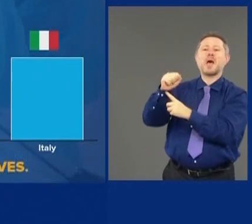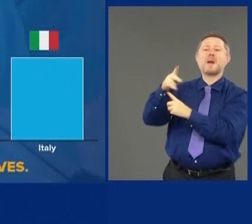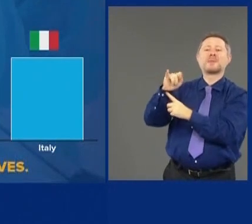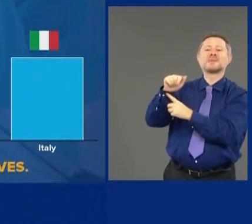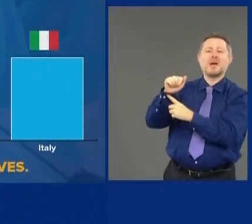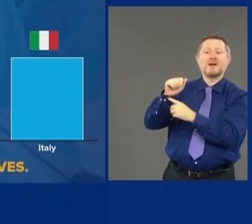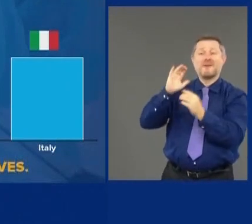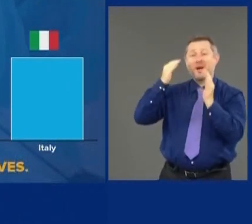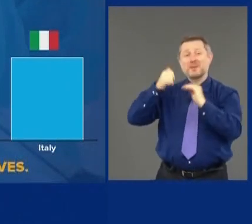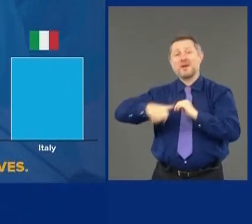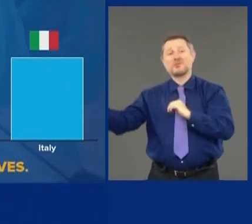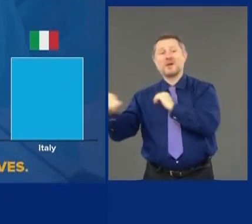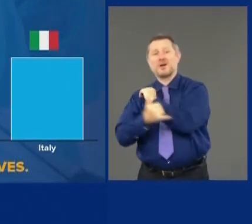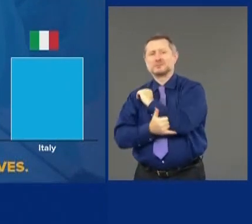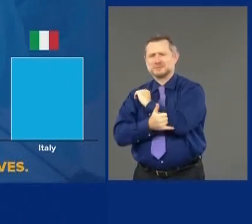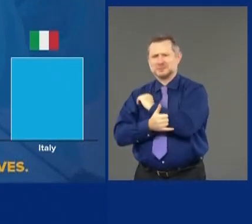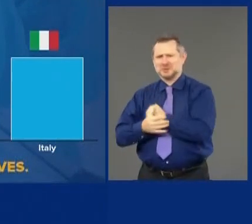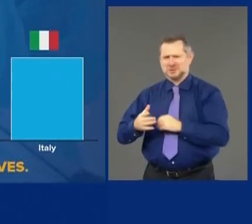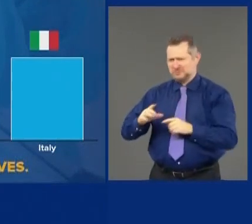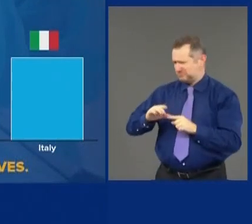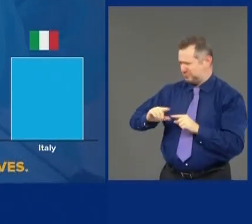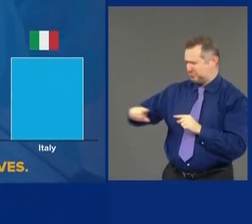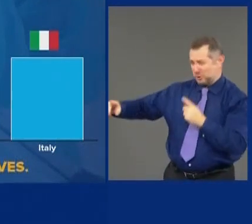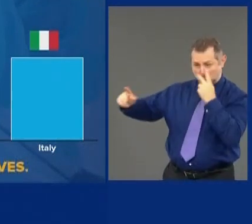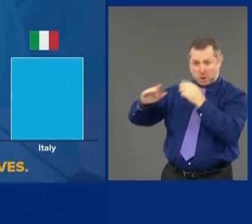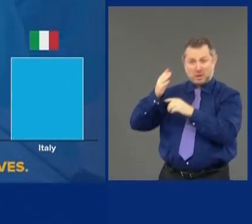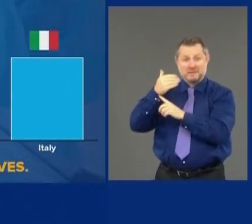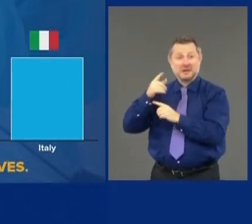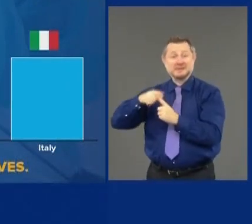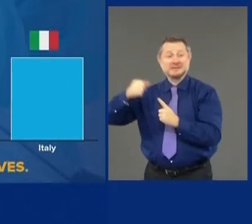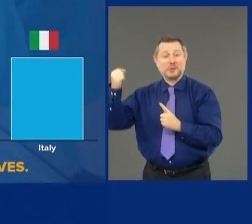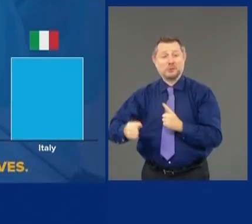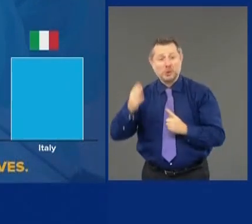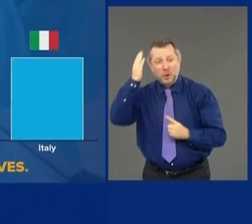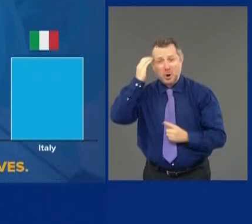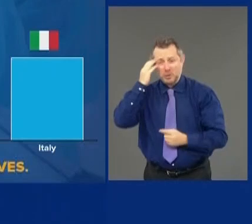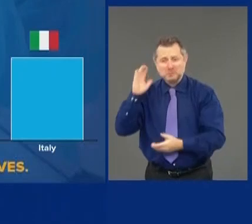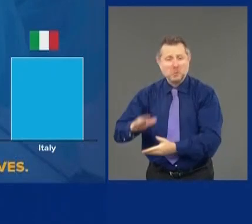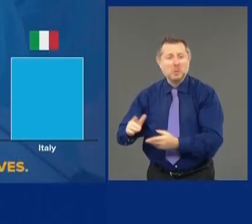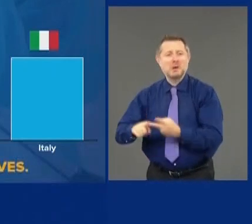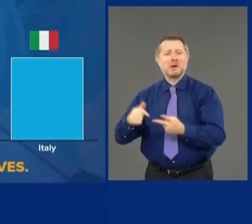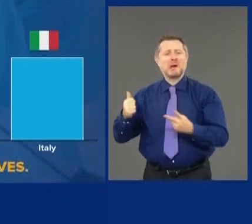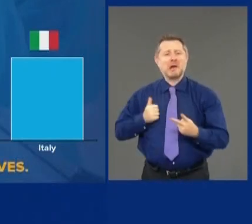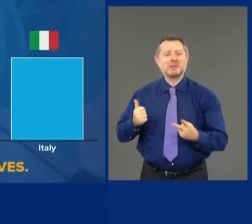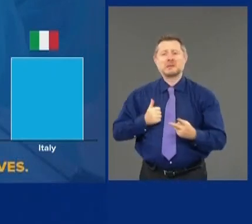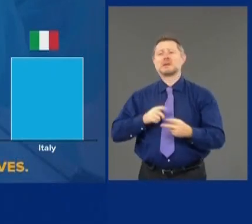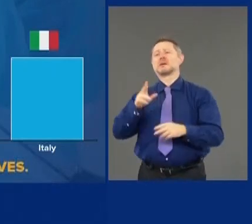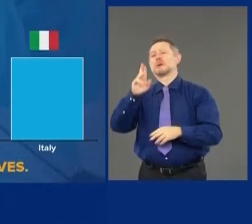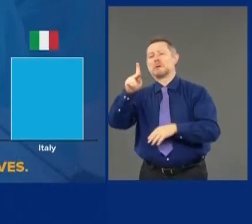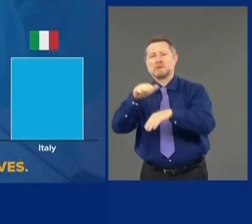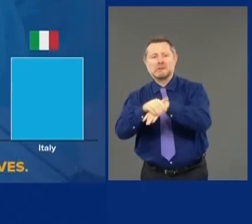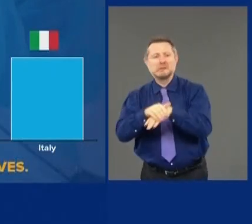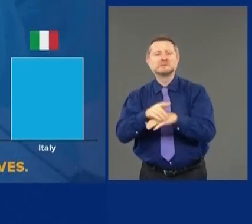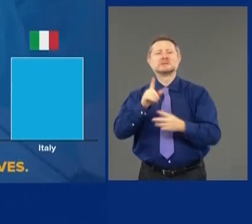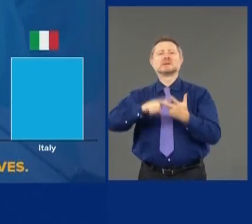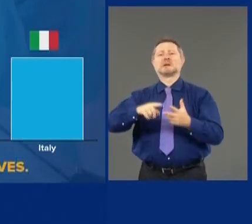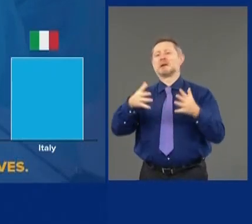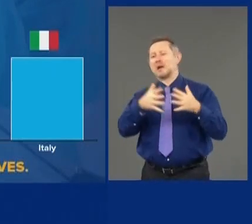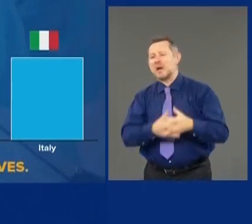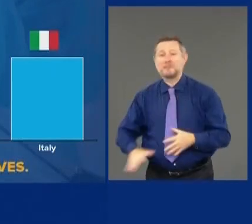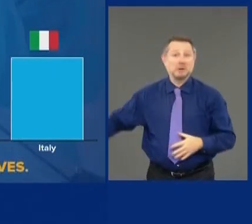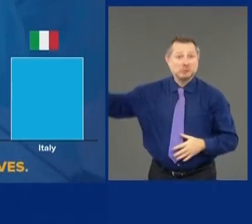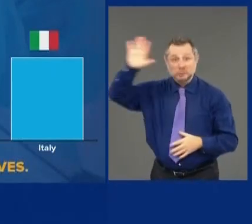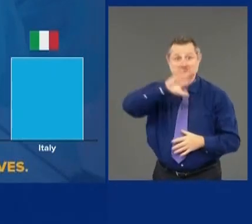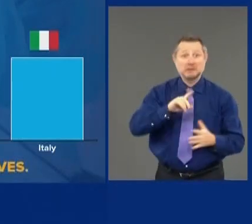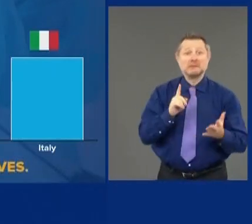Look at that chart. South Korea, Canada, UK, rest of the US